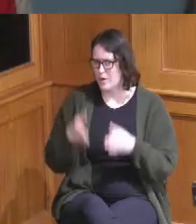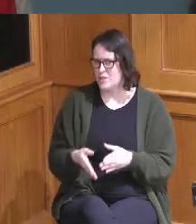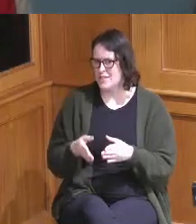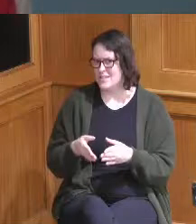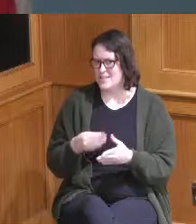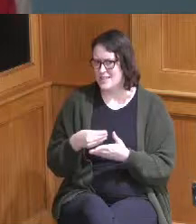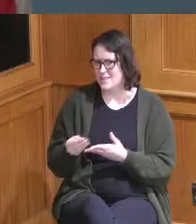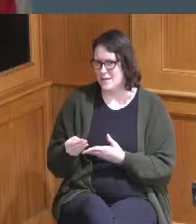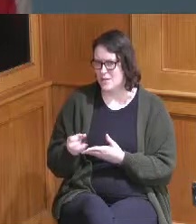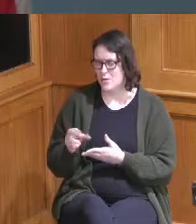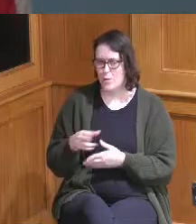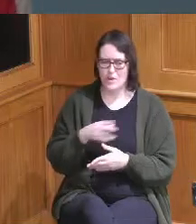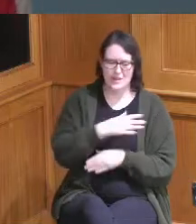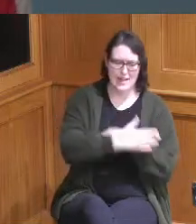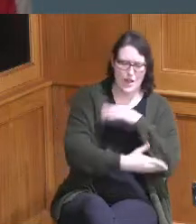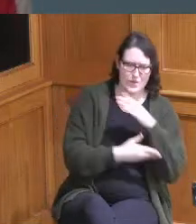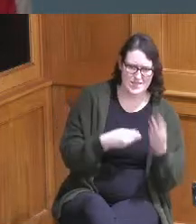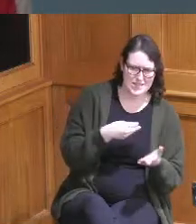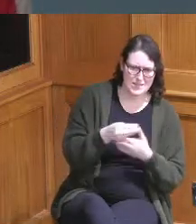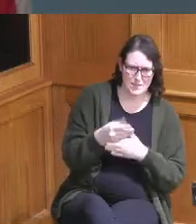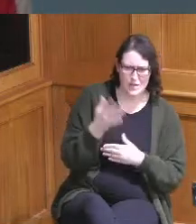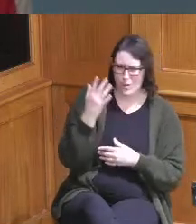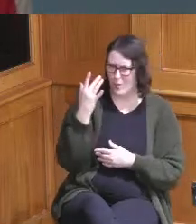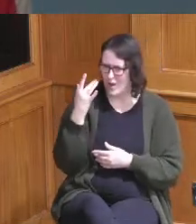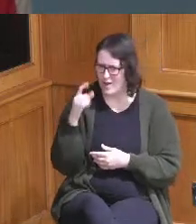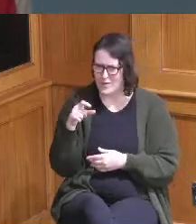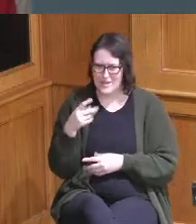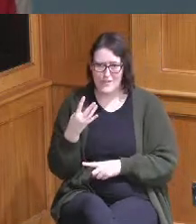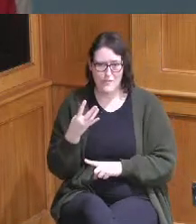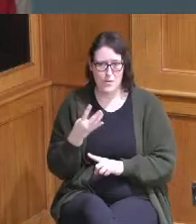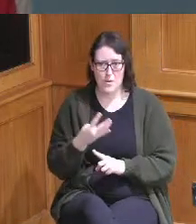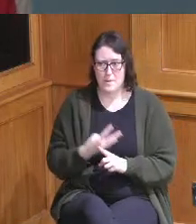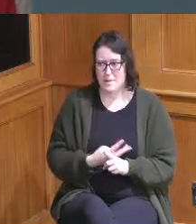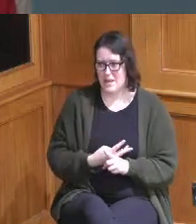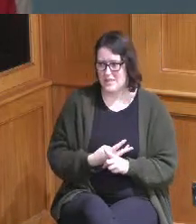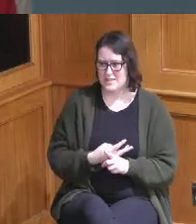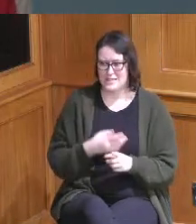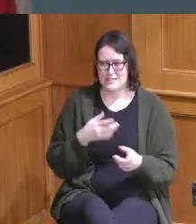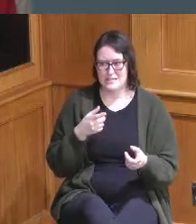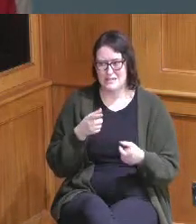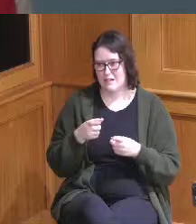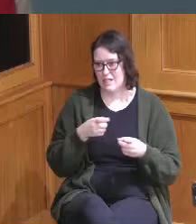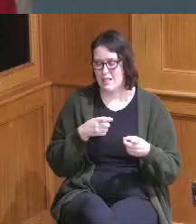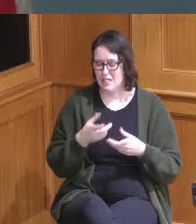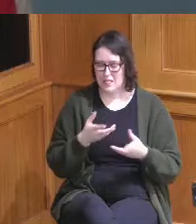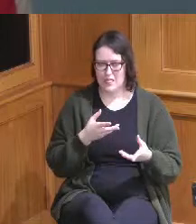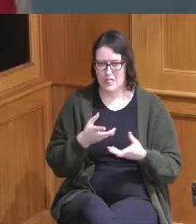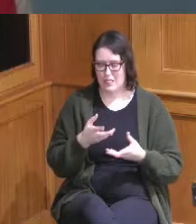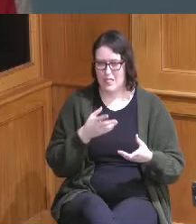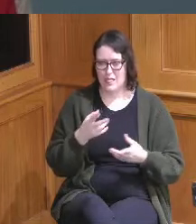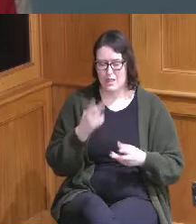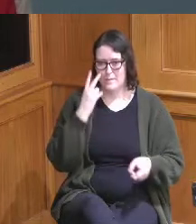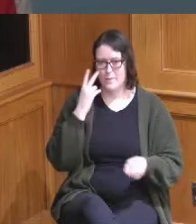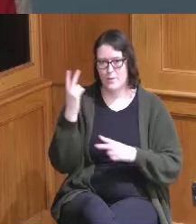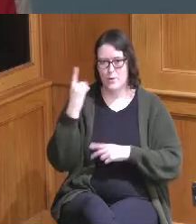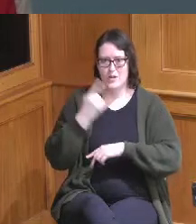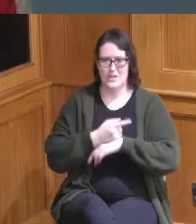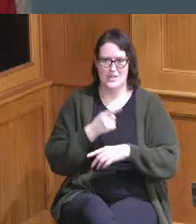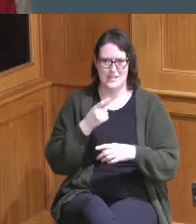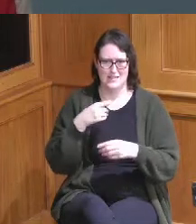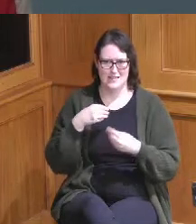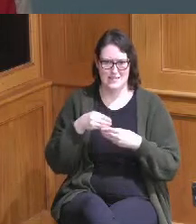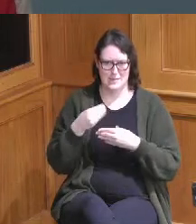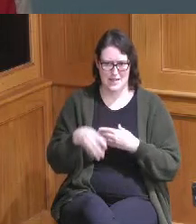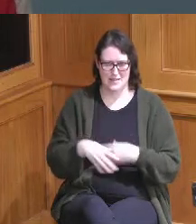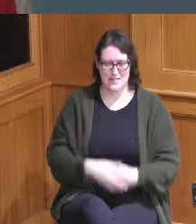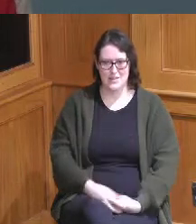or is this the county's expense? And why does it take so long to deal with that Memorial Day expense?